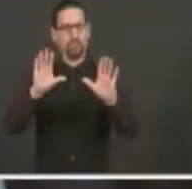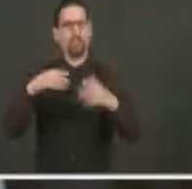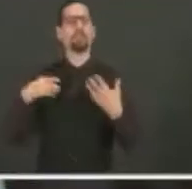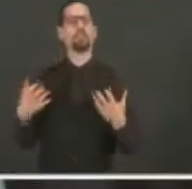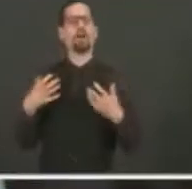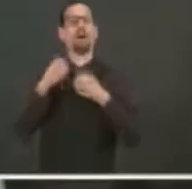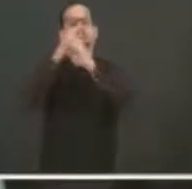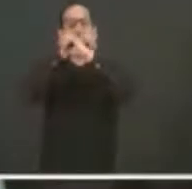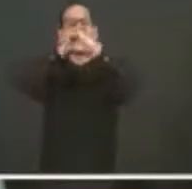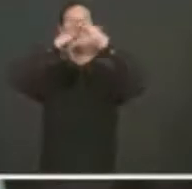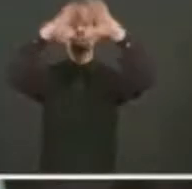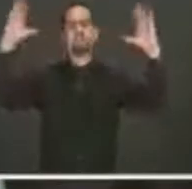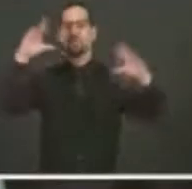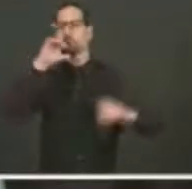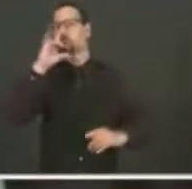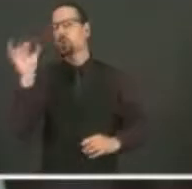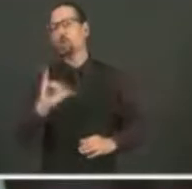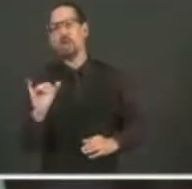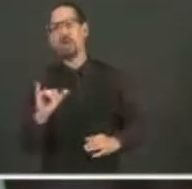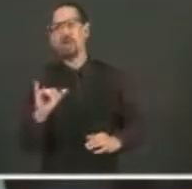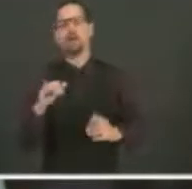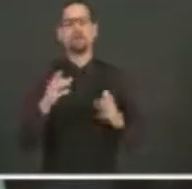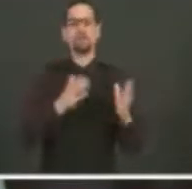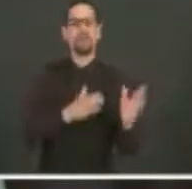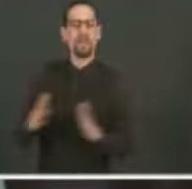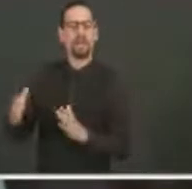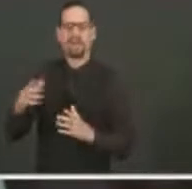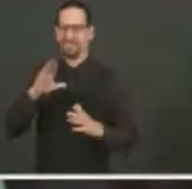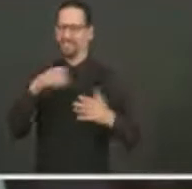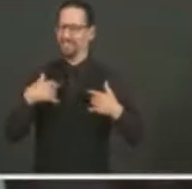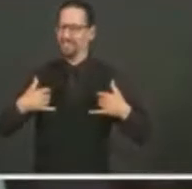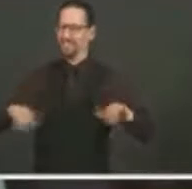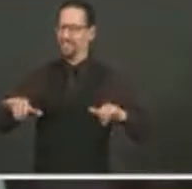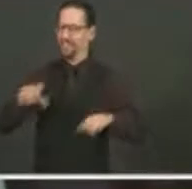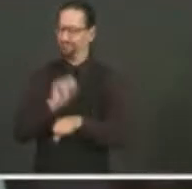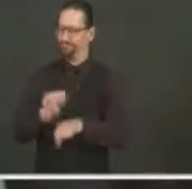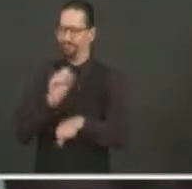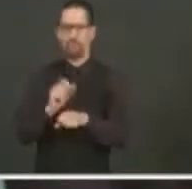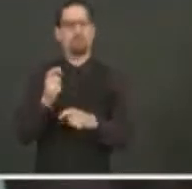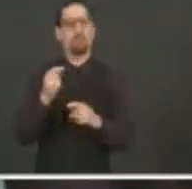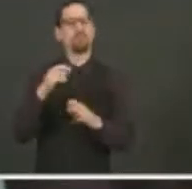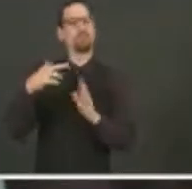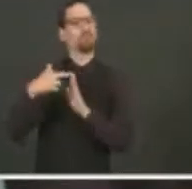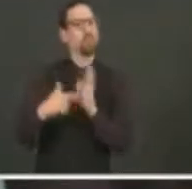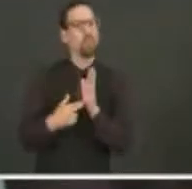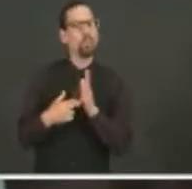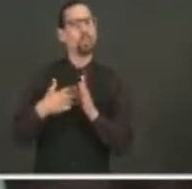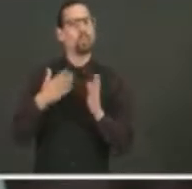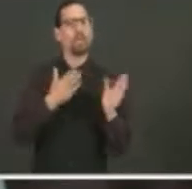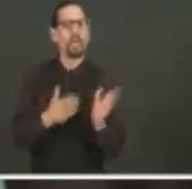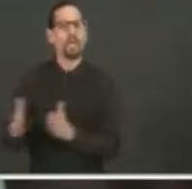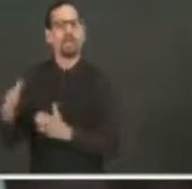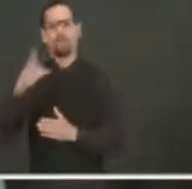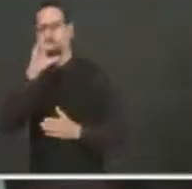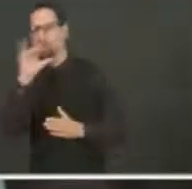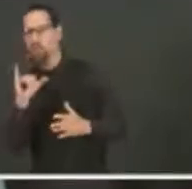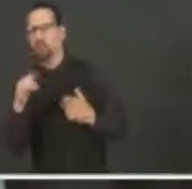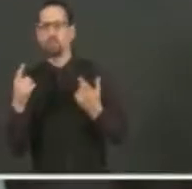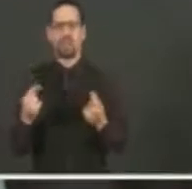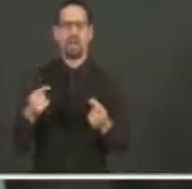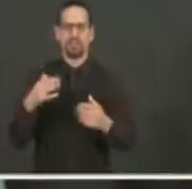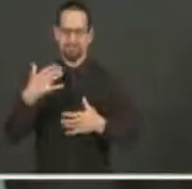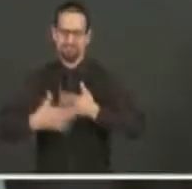couple of months to get there. Since I made that announcement a week ago, I've heard a lot of excitement from parents